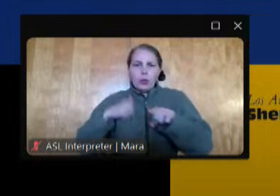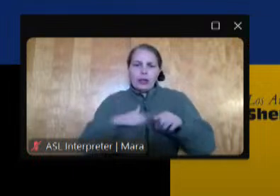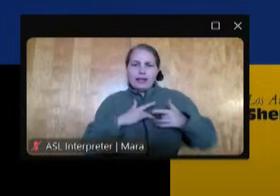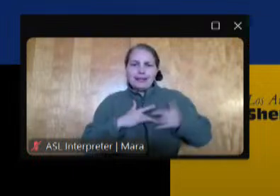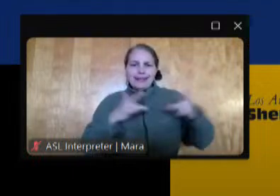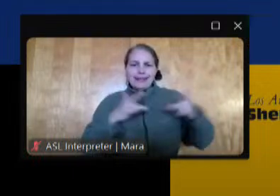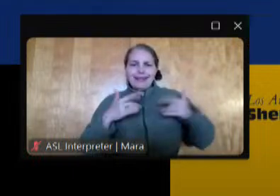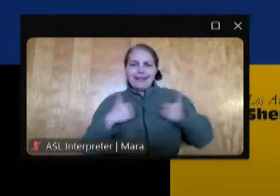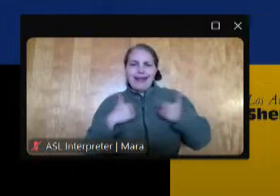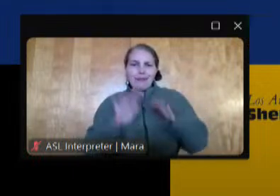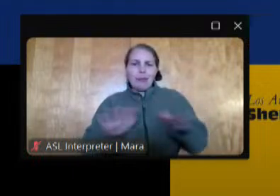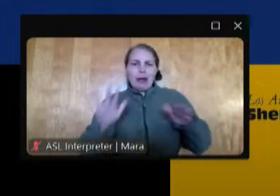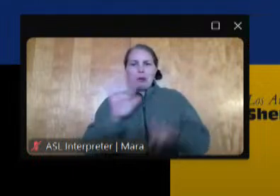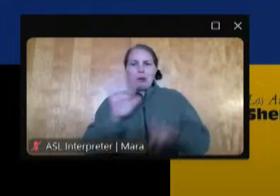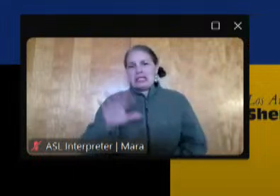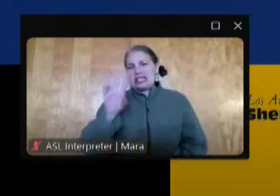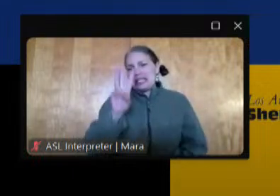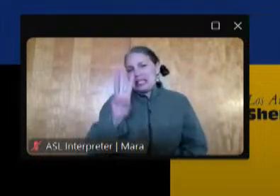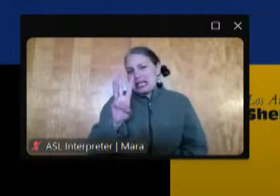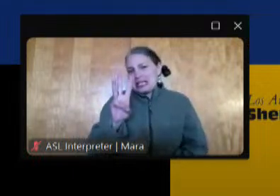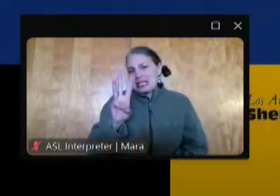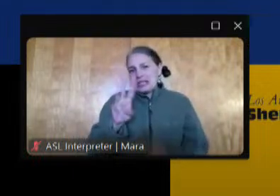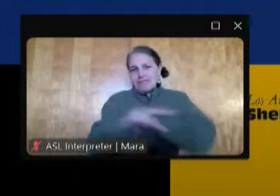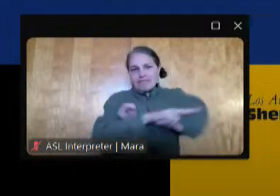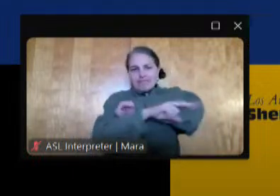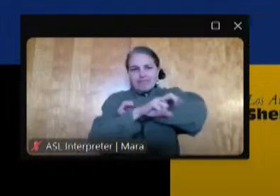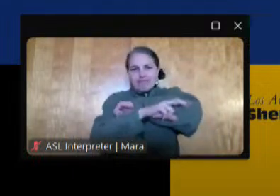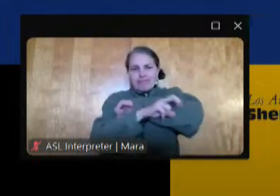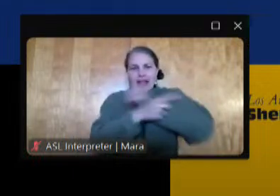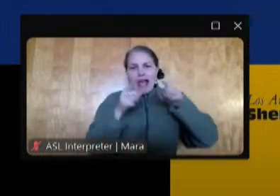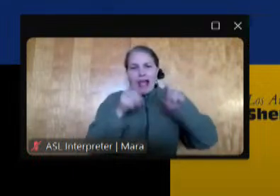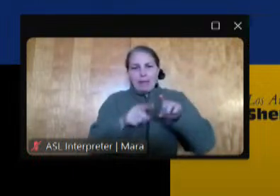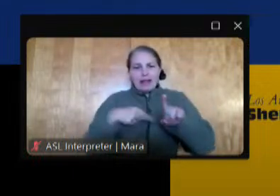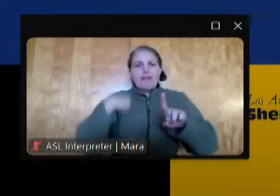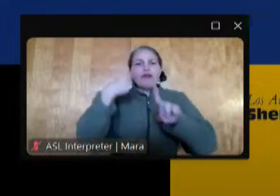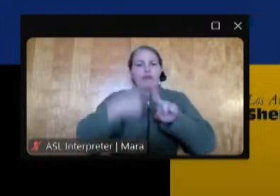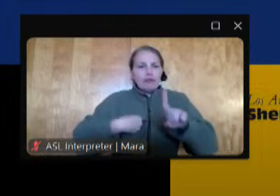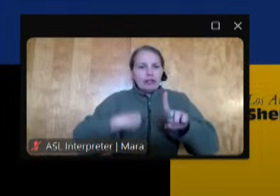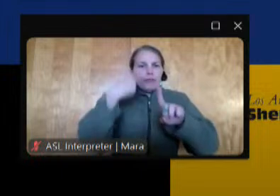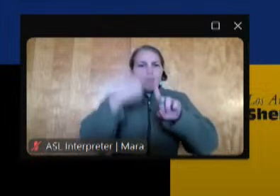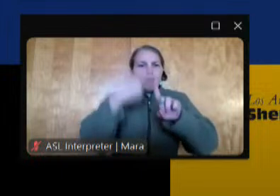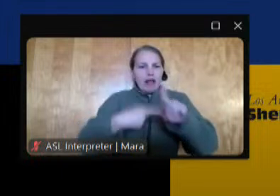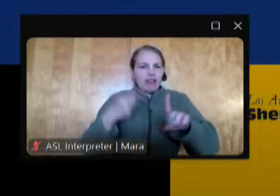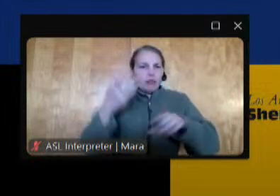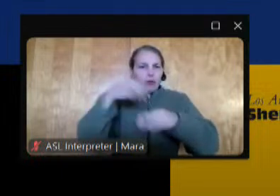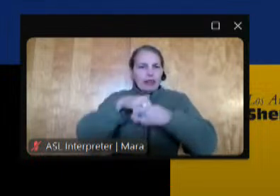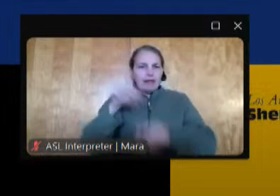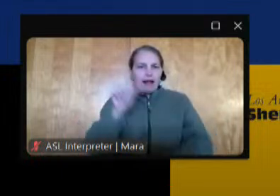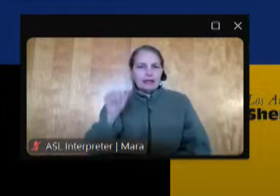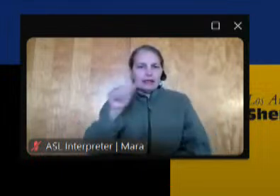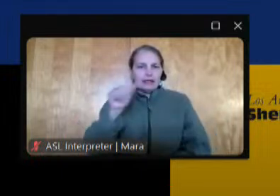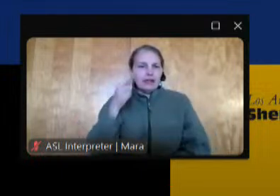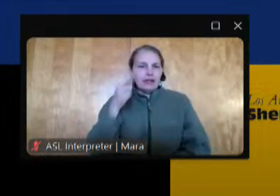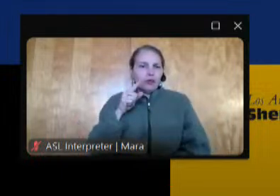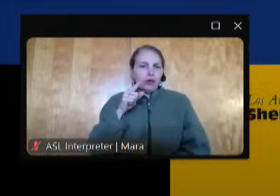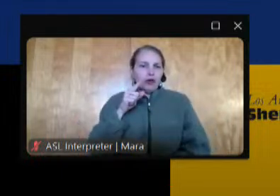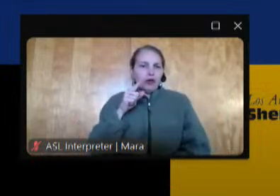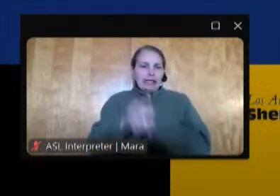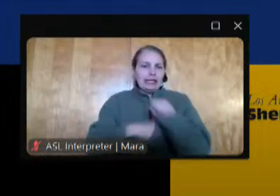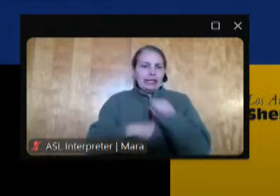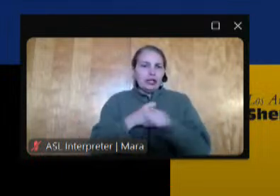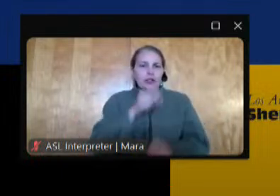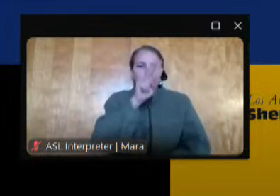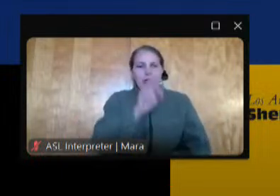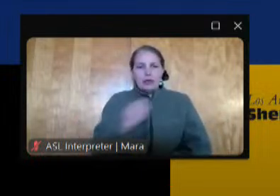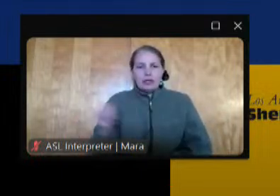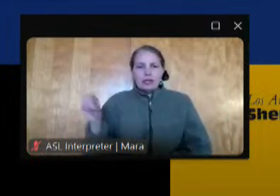6 burglaries a month in Altadena, and that was the 2024 stats. And right now, we're seeing it